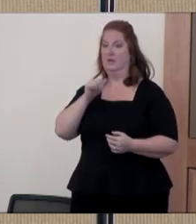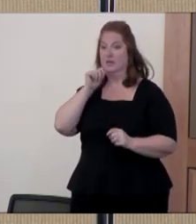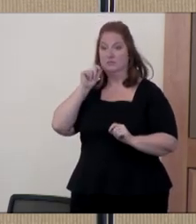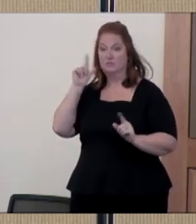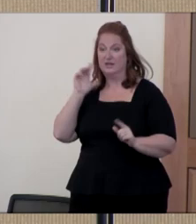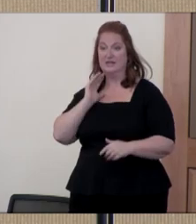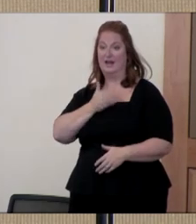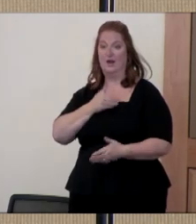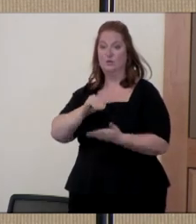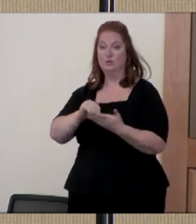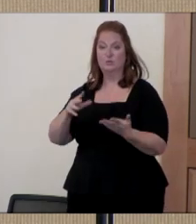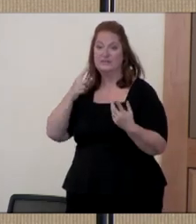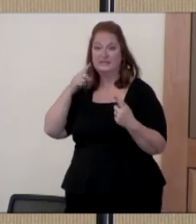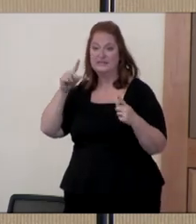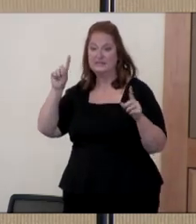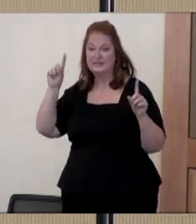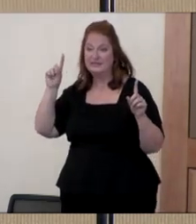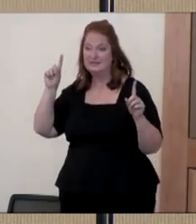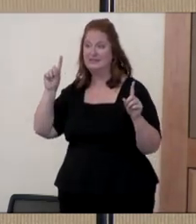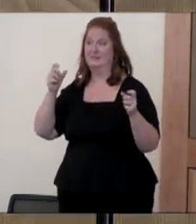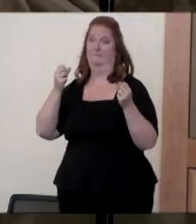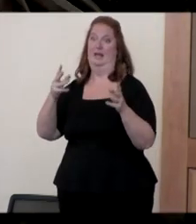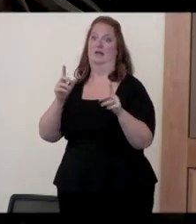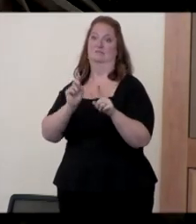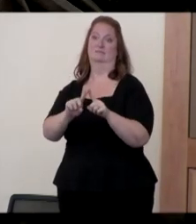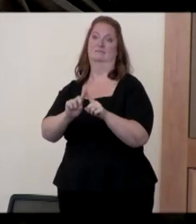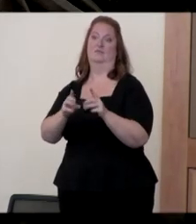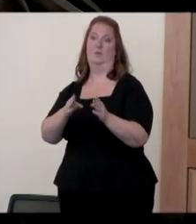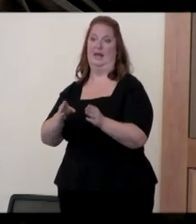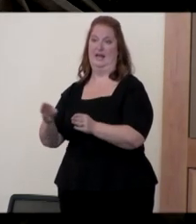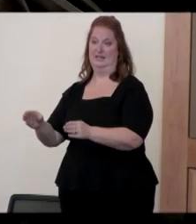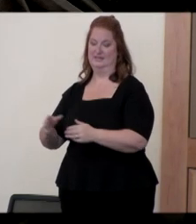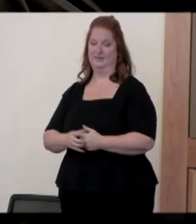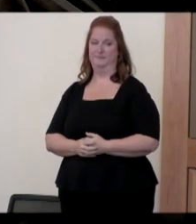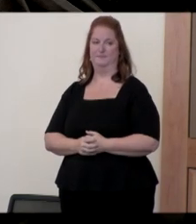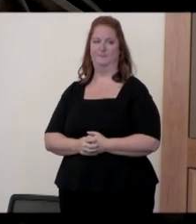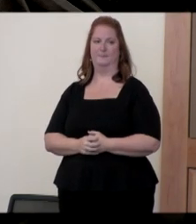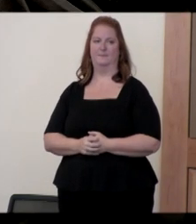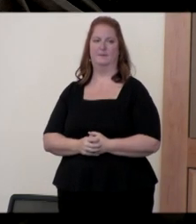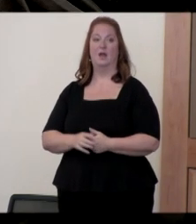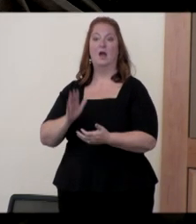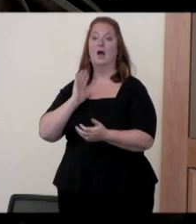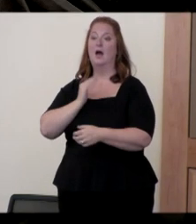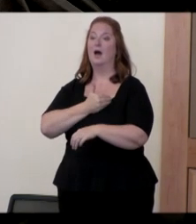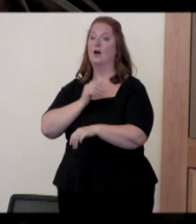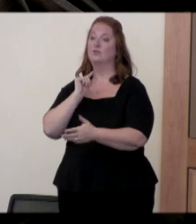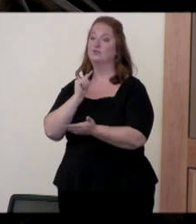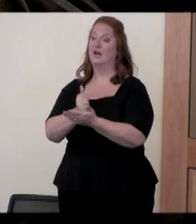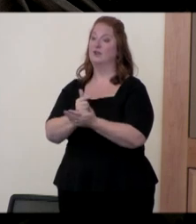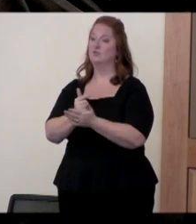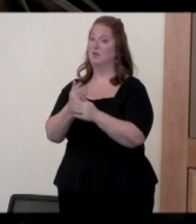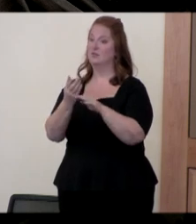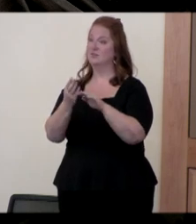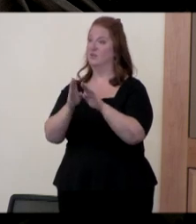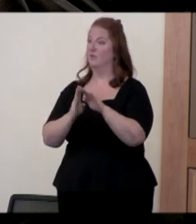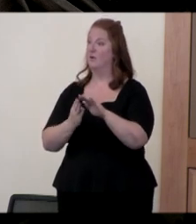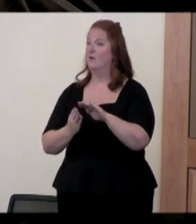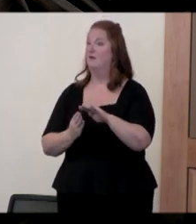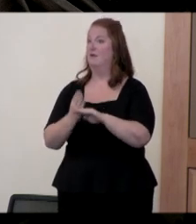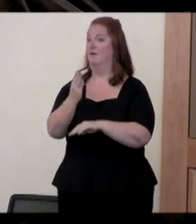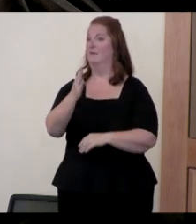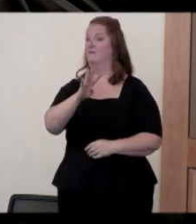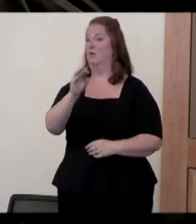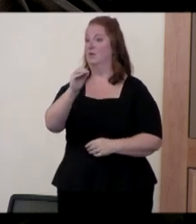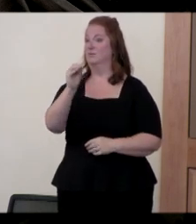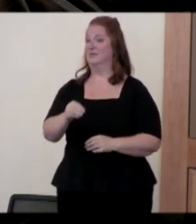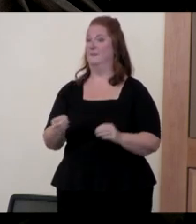our students are succeeding in record ways, including a graduation rate that's now 40% higher than about 10 years ago,